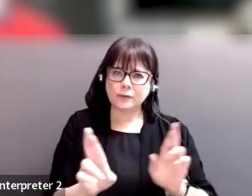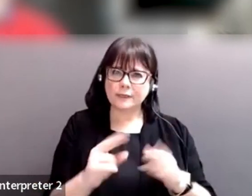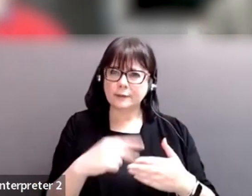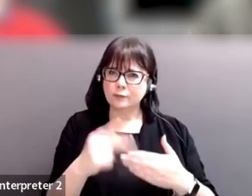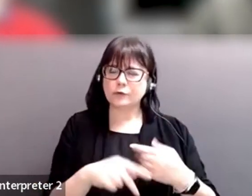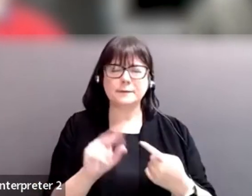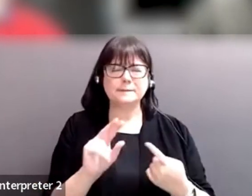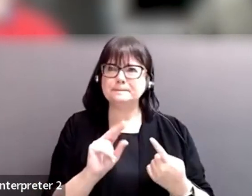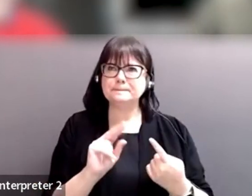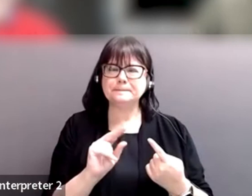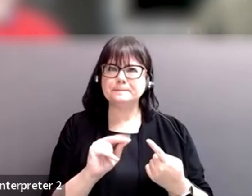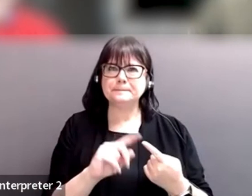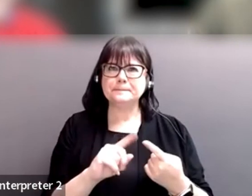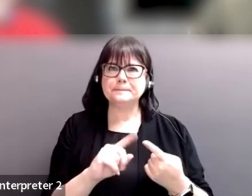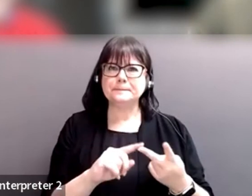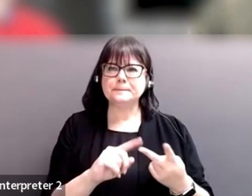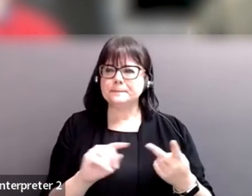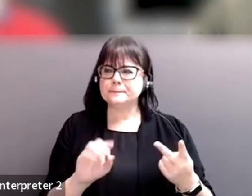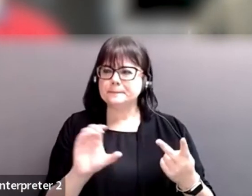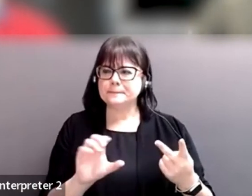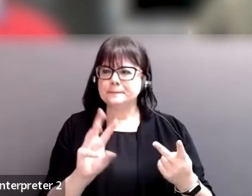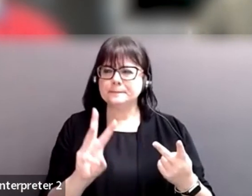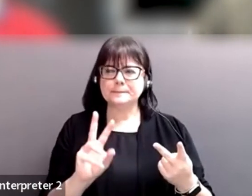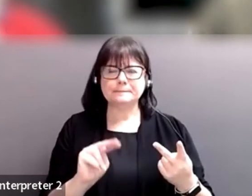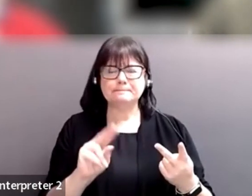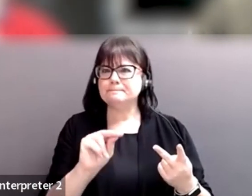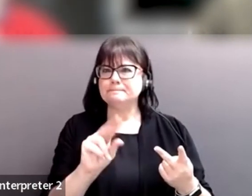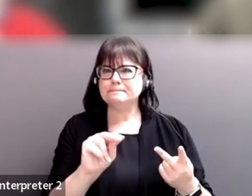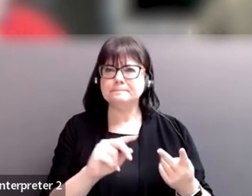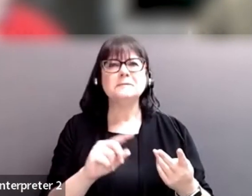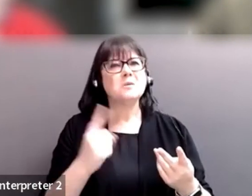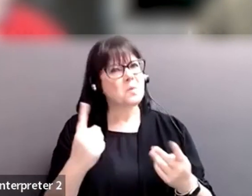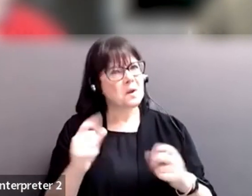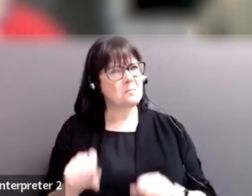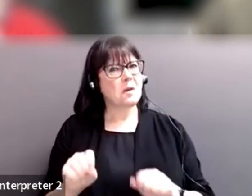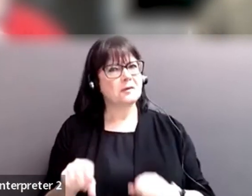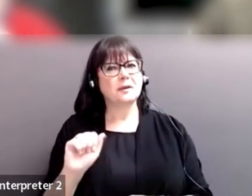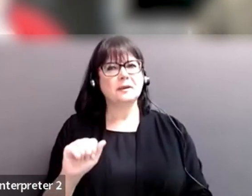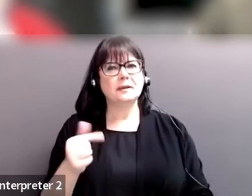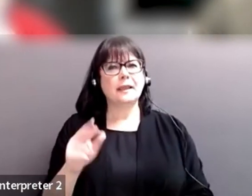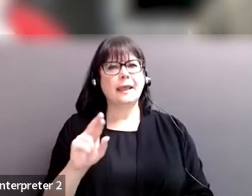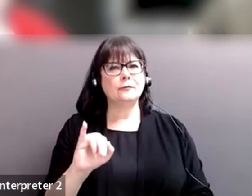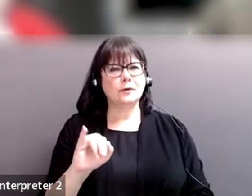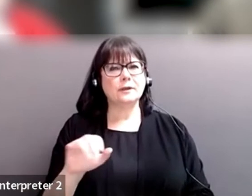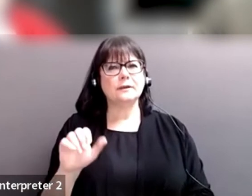The CWN would also not be right for you, but the agri-insurance might work. I don't think CanExport would be good. So